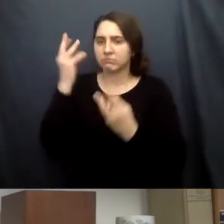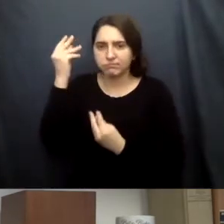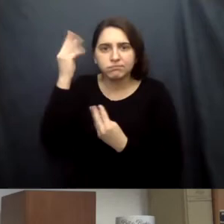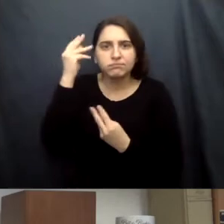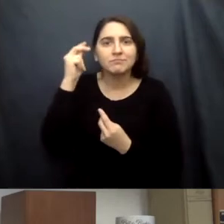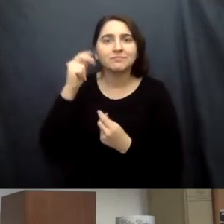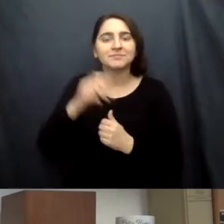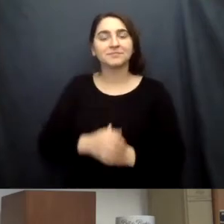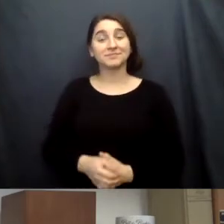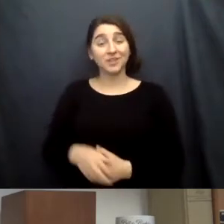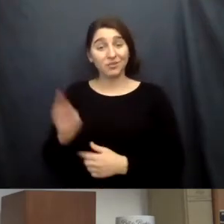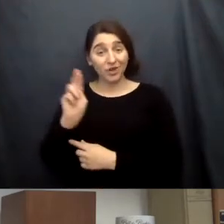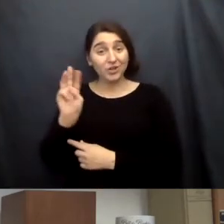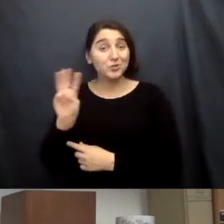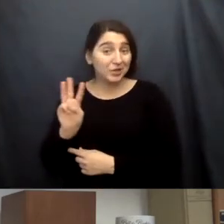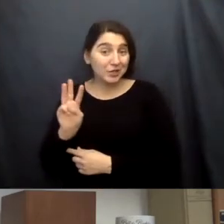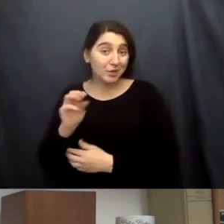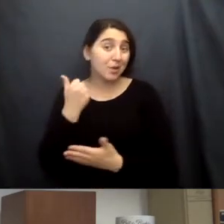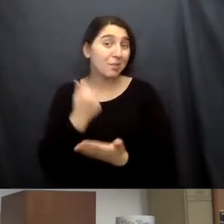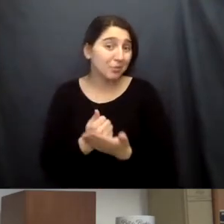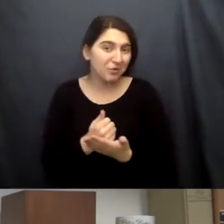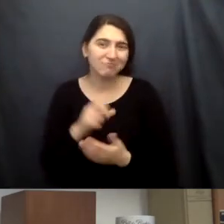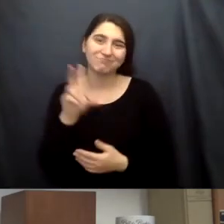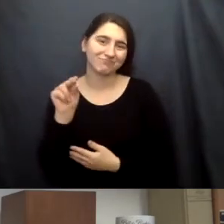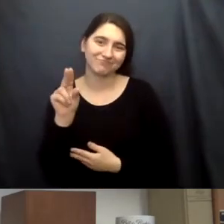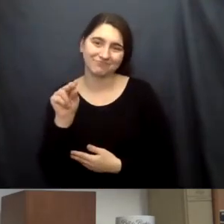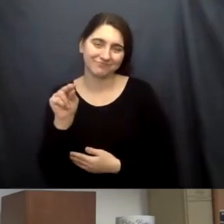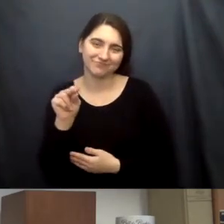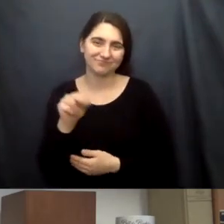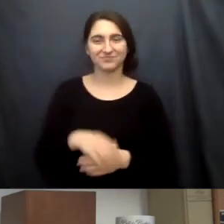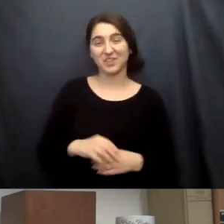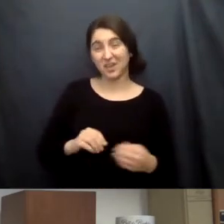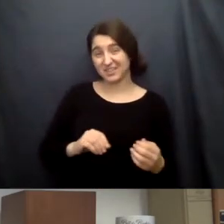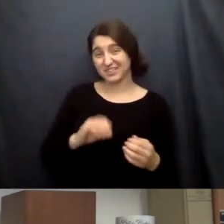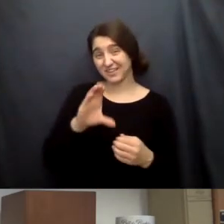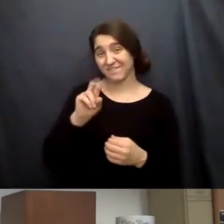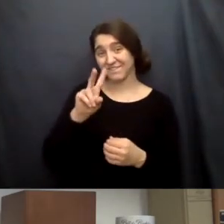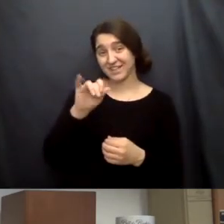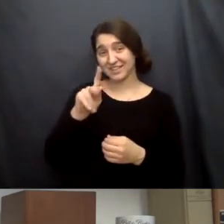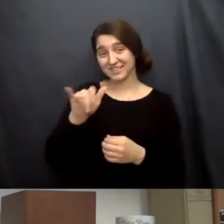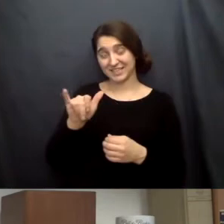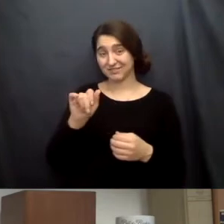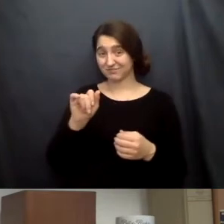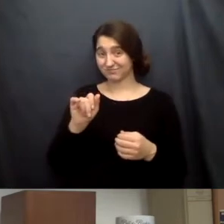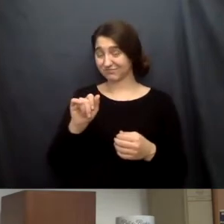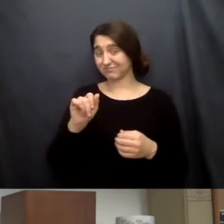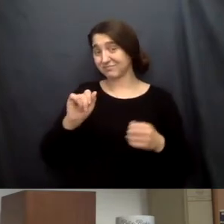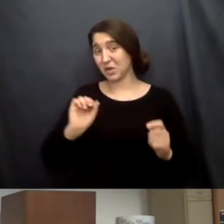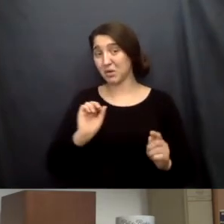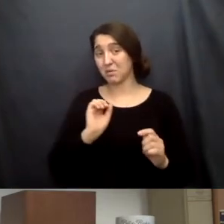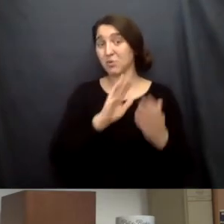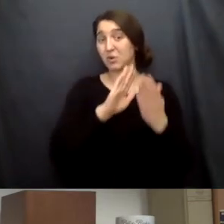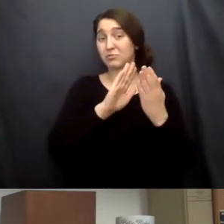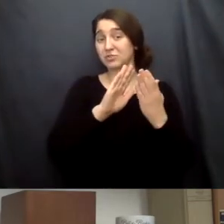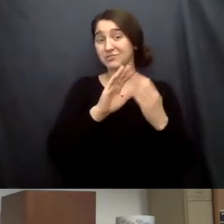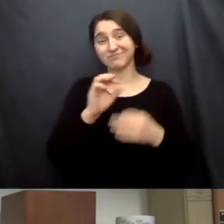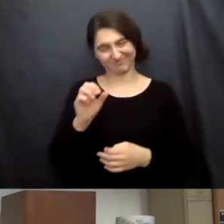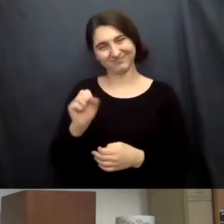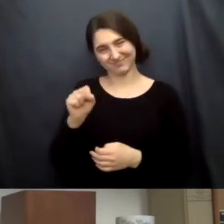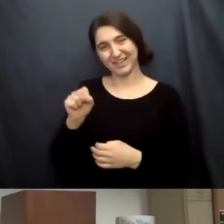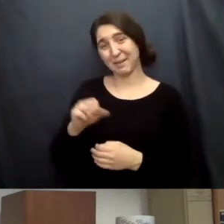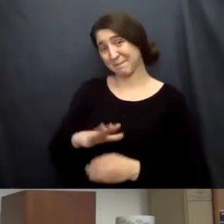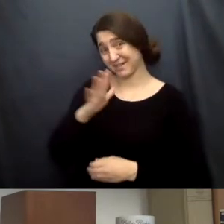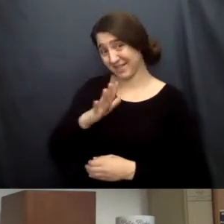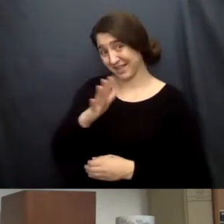most profound questions of life. I don't think that Roger Williams would approve of this approach to